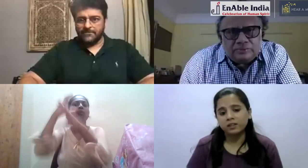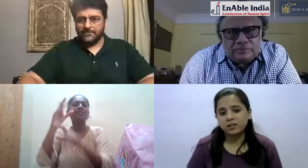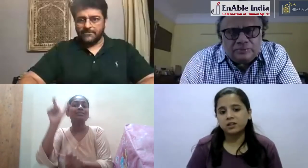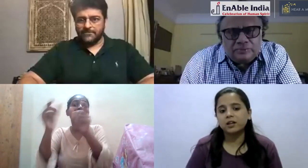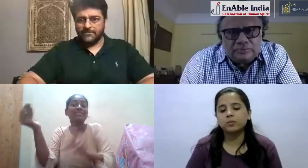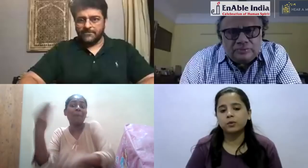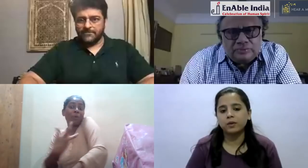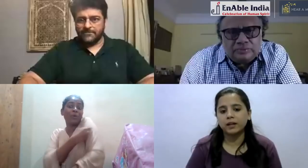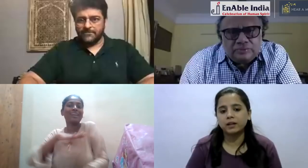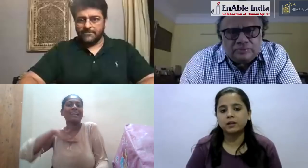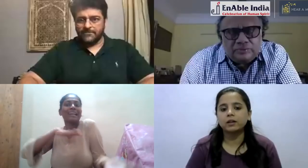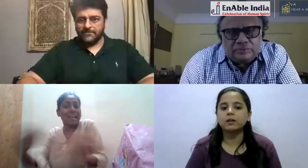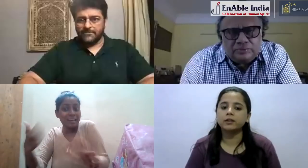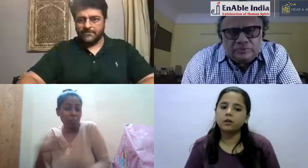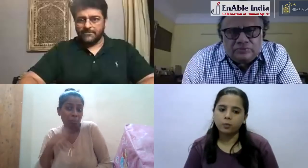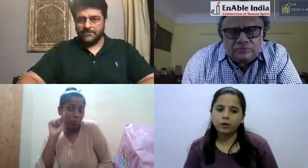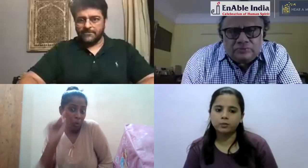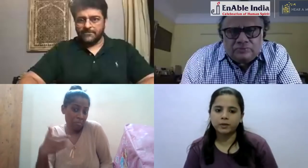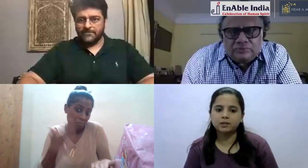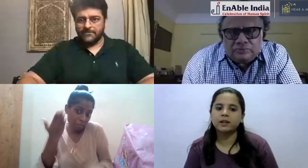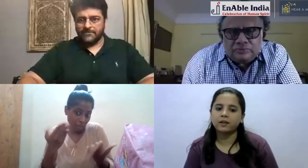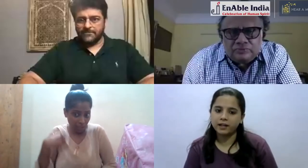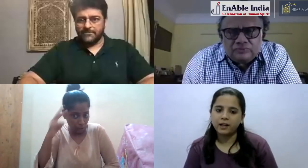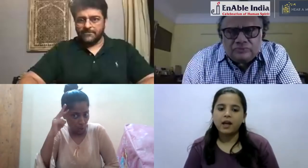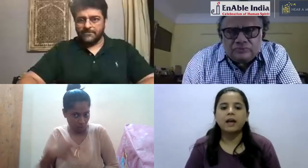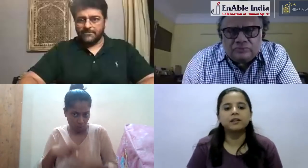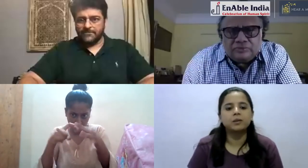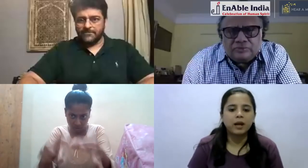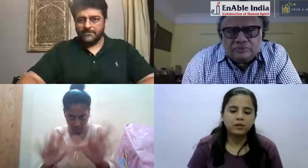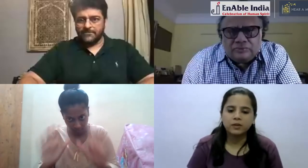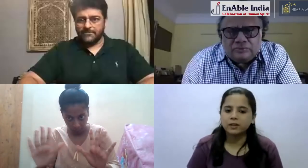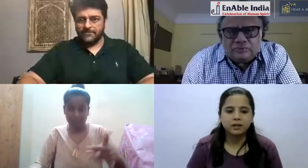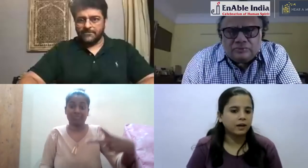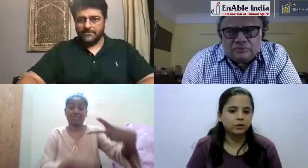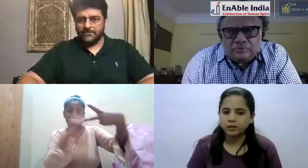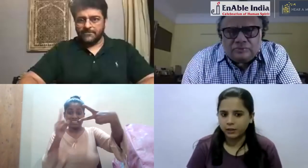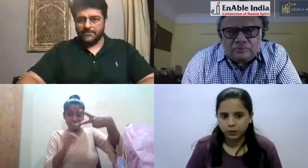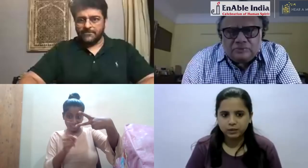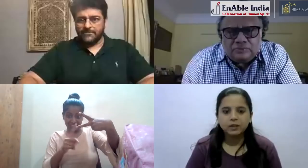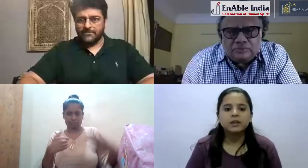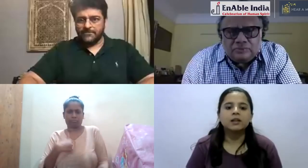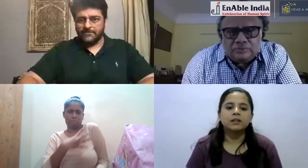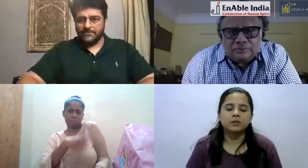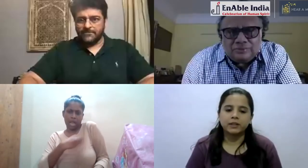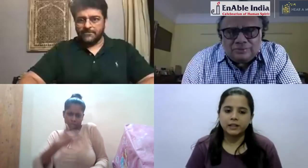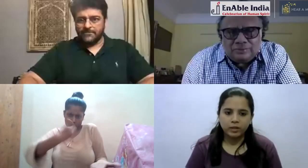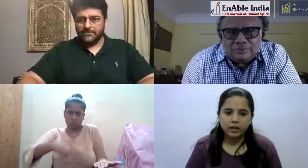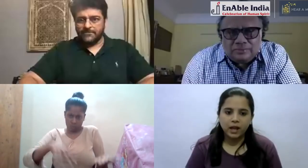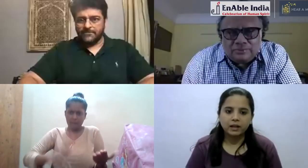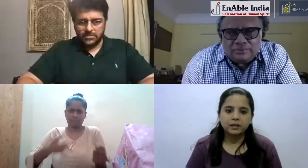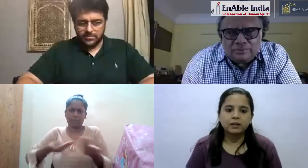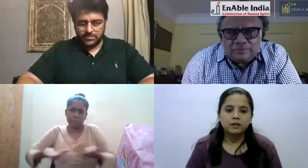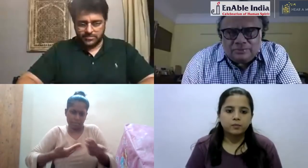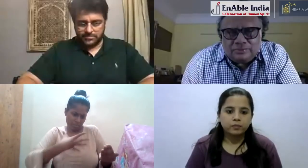the vaccination are provided in the government hospitals are right and in the private one are not the right one, they were telling